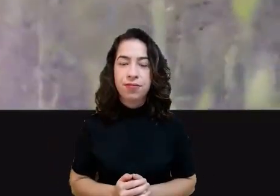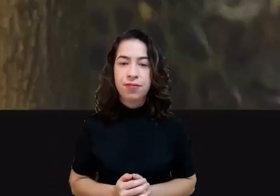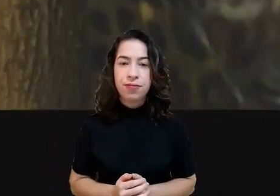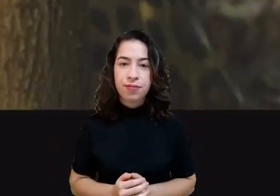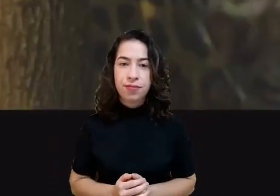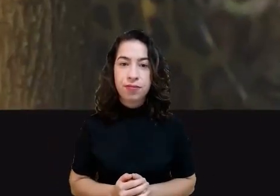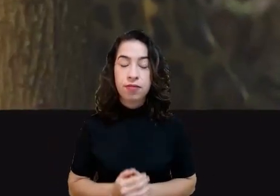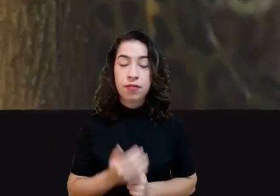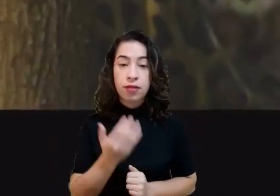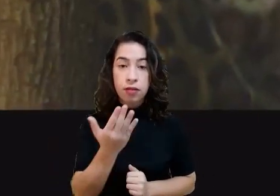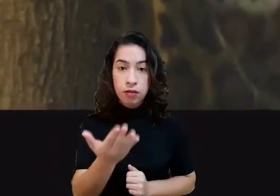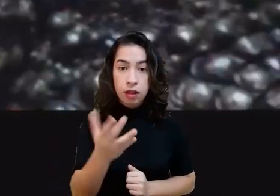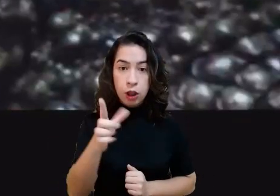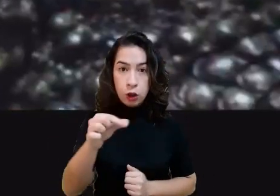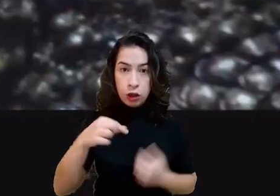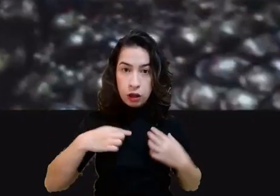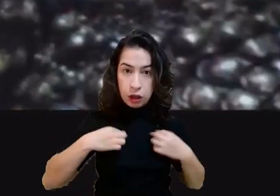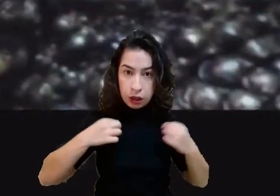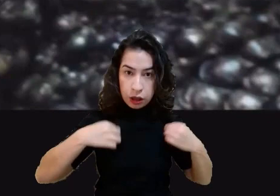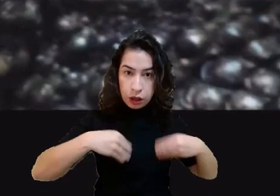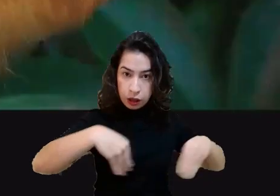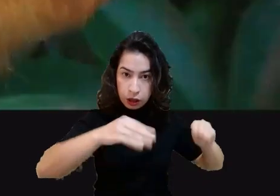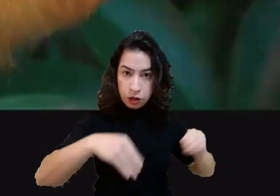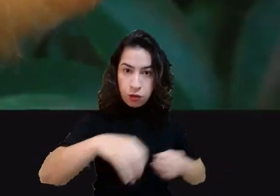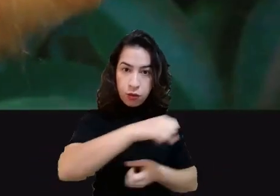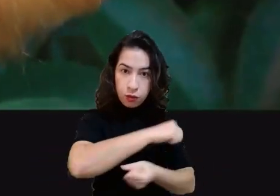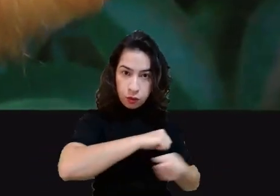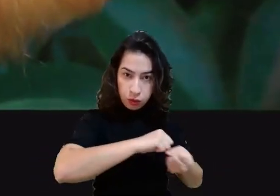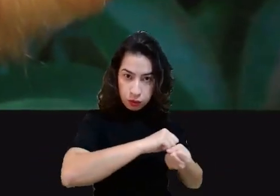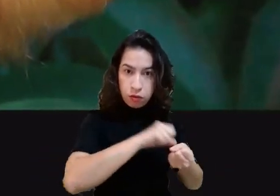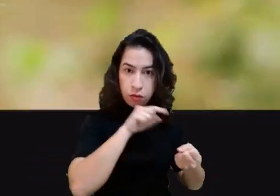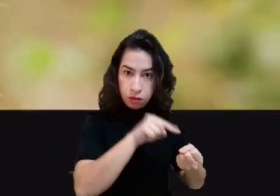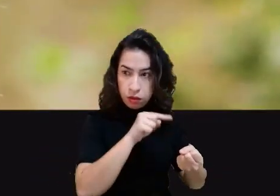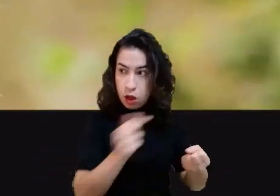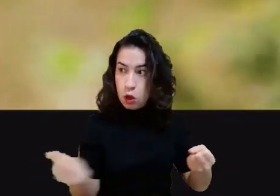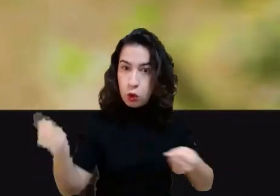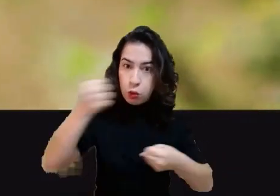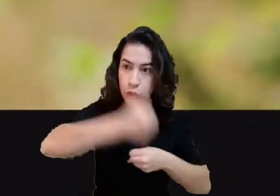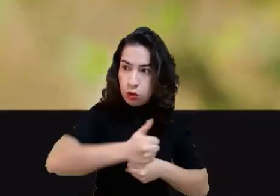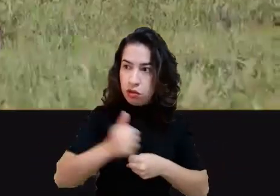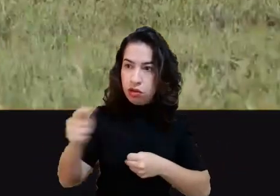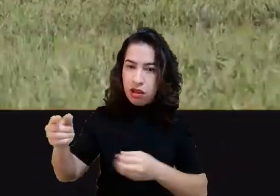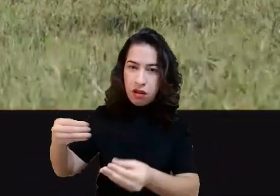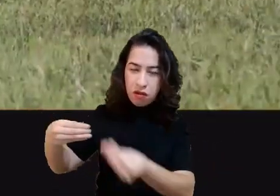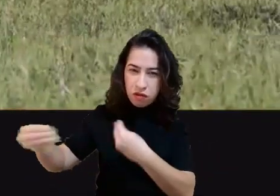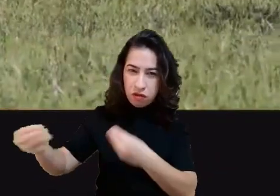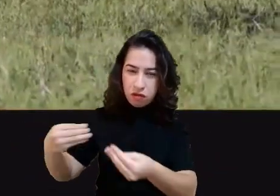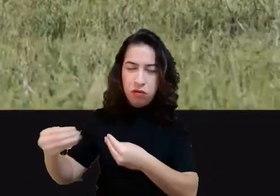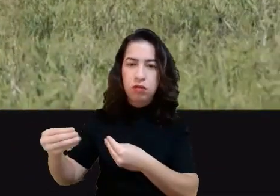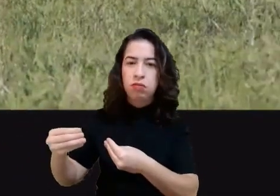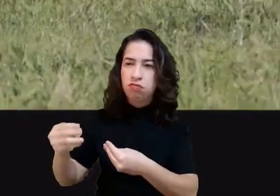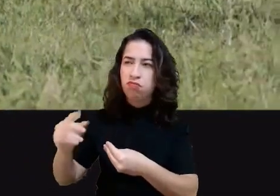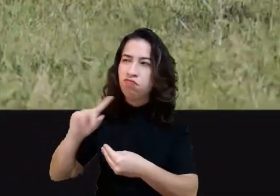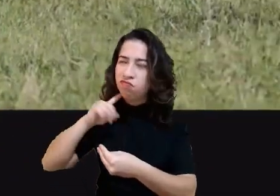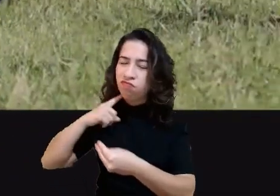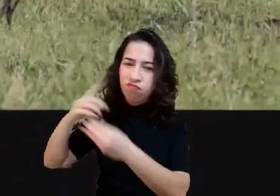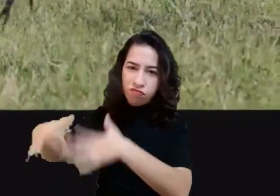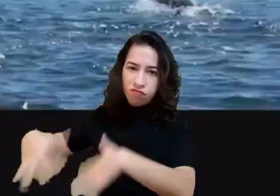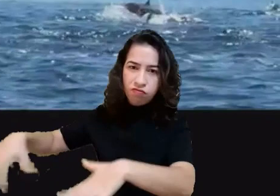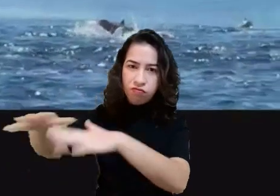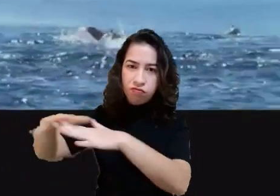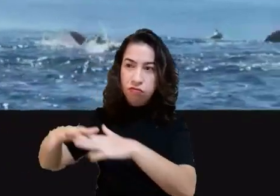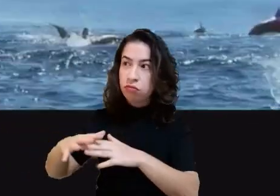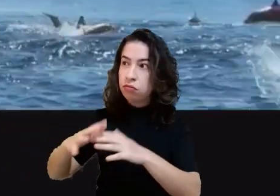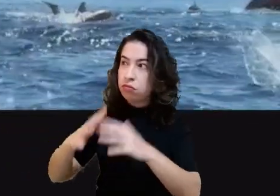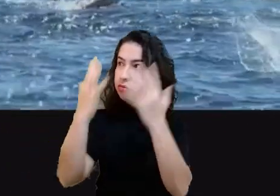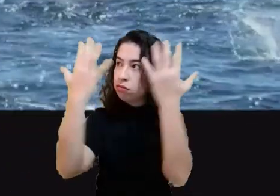When you choose sustainable fabric that's going to replace the synthetic fiber that pollutes the planet, the